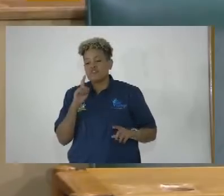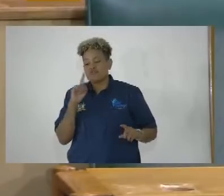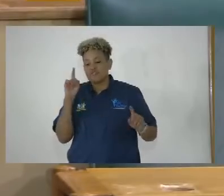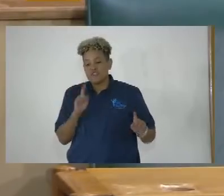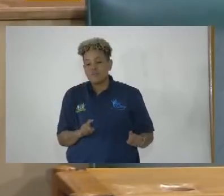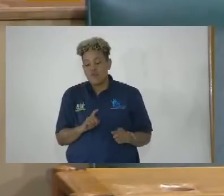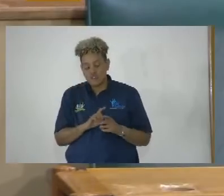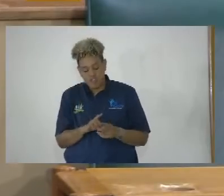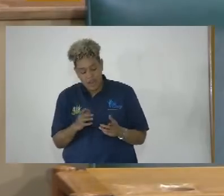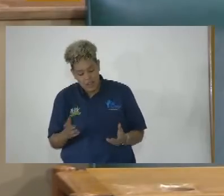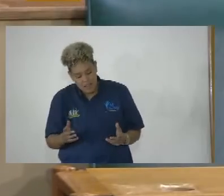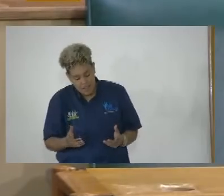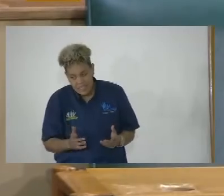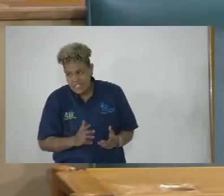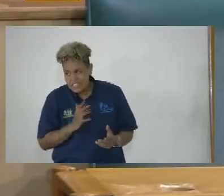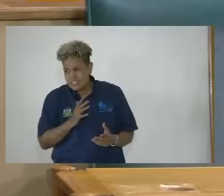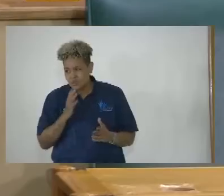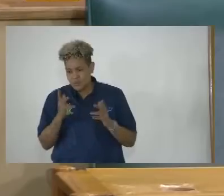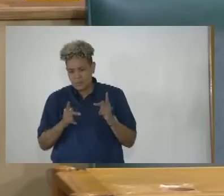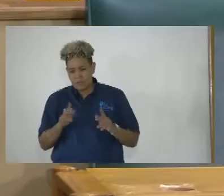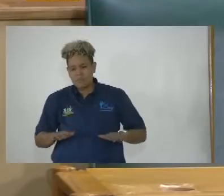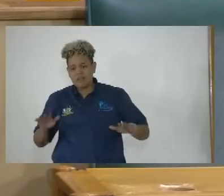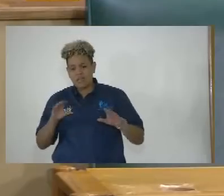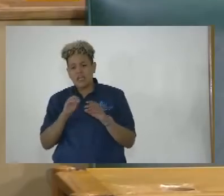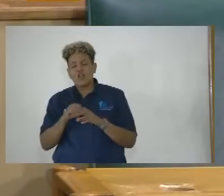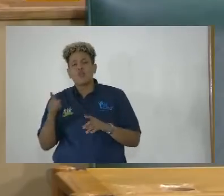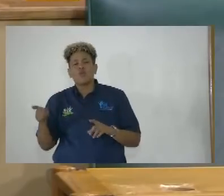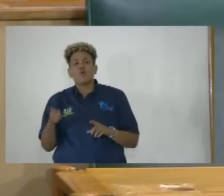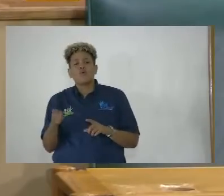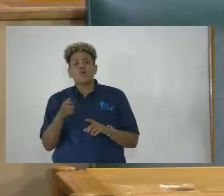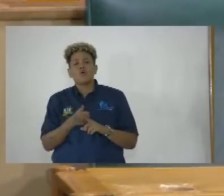of distinguished persons, including